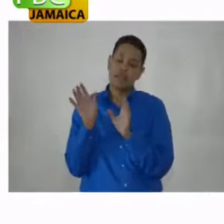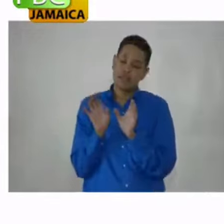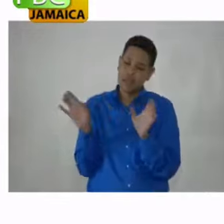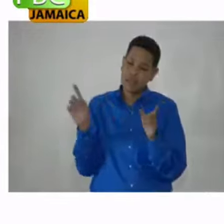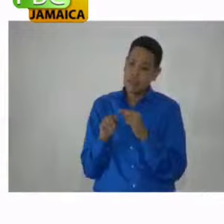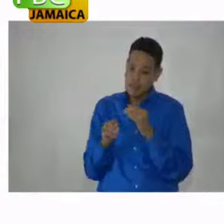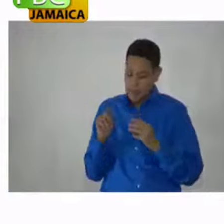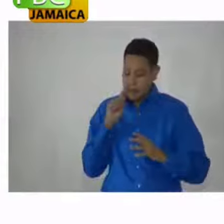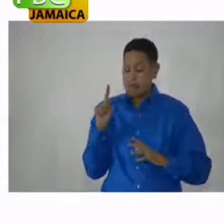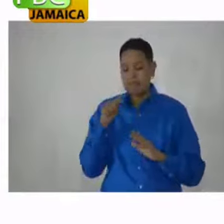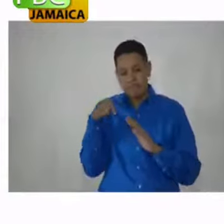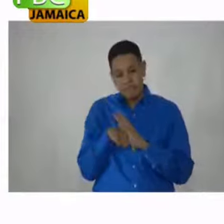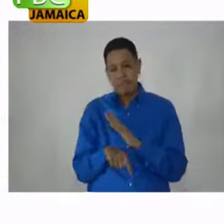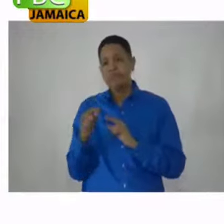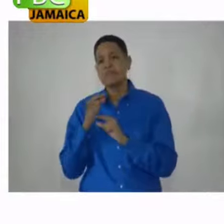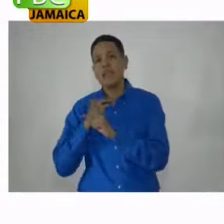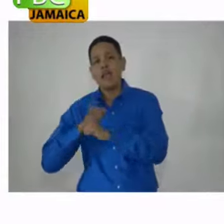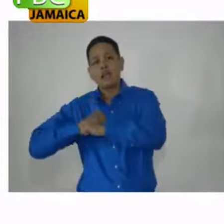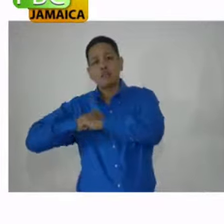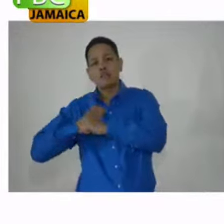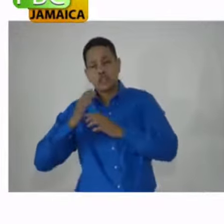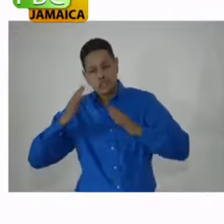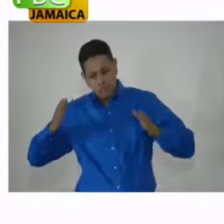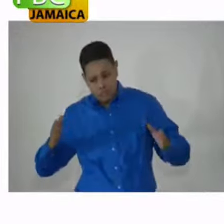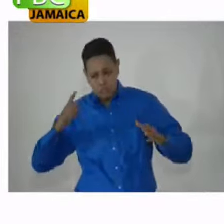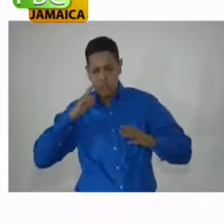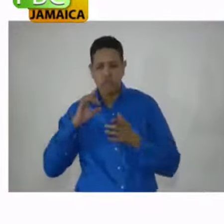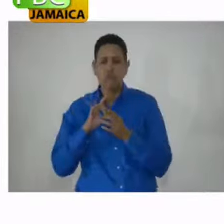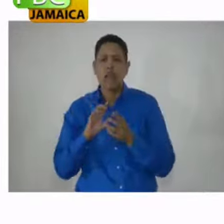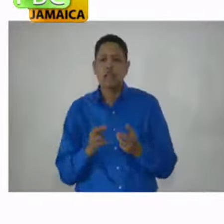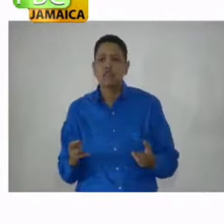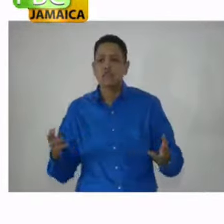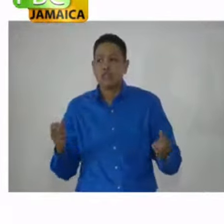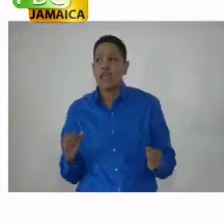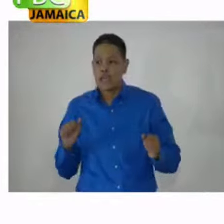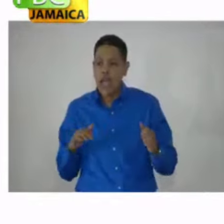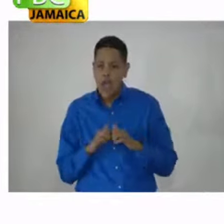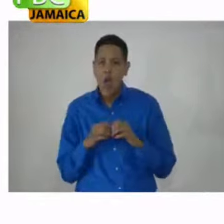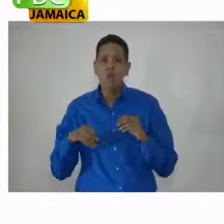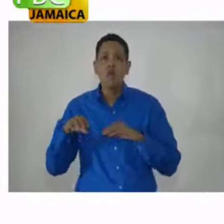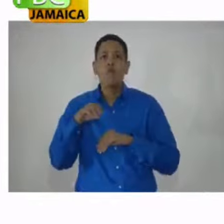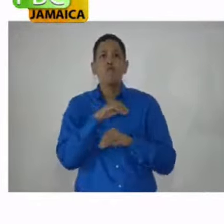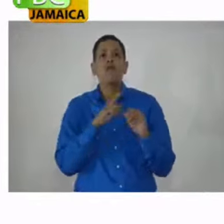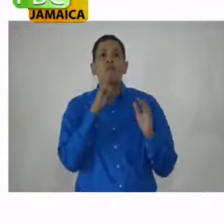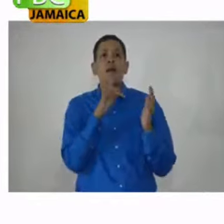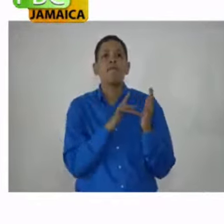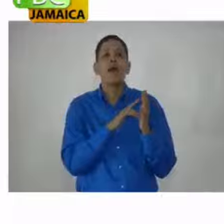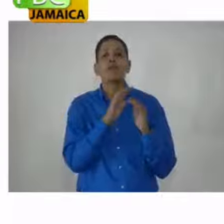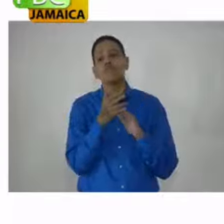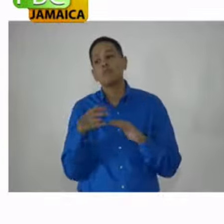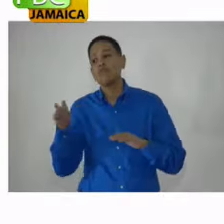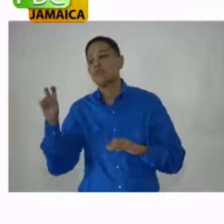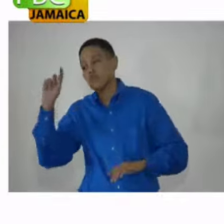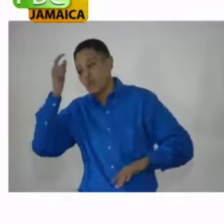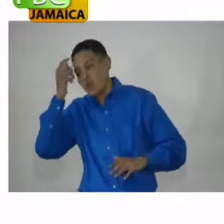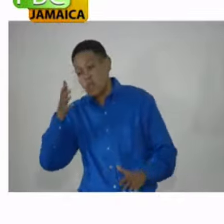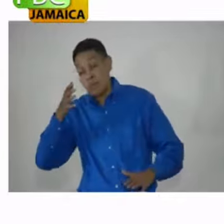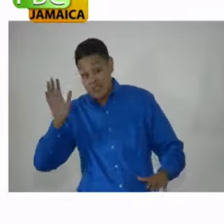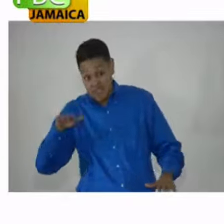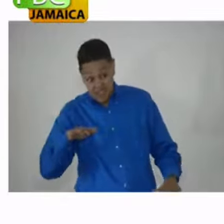and intrinsic guardrails around how resources can move from Bank of Jamaica to government.